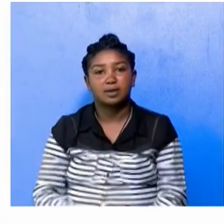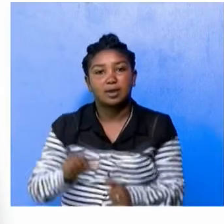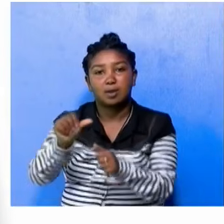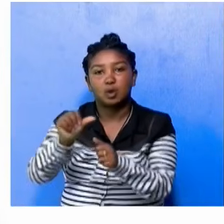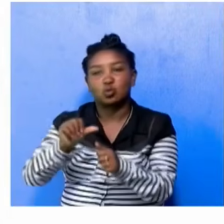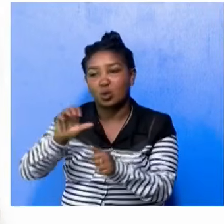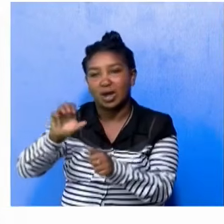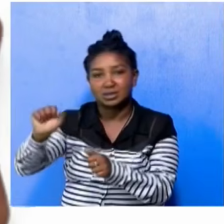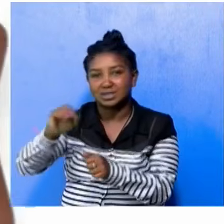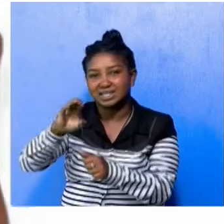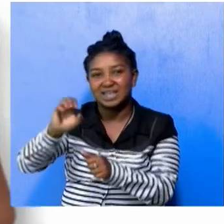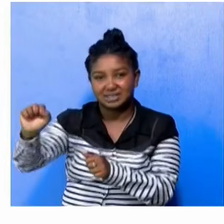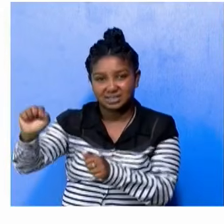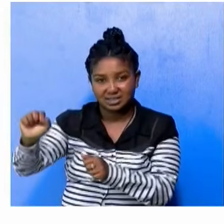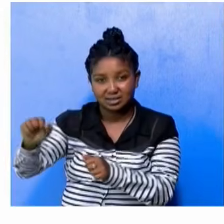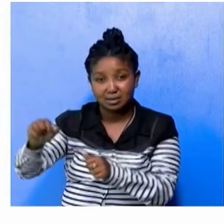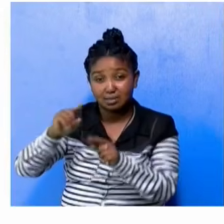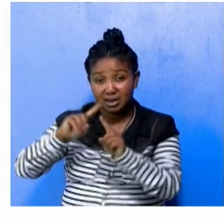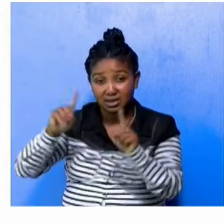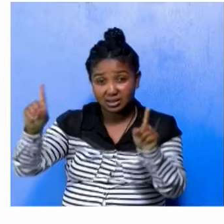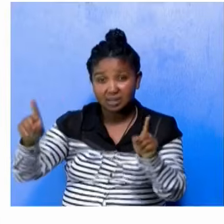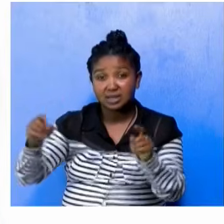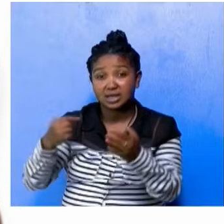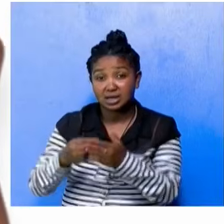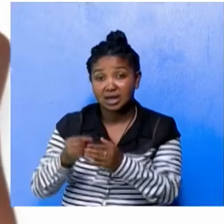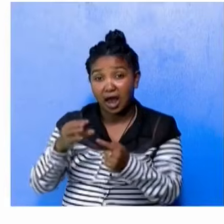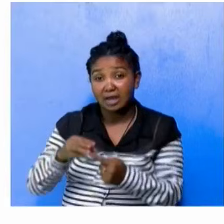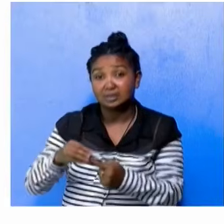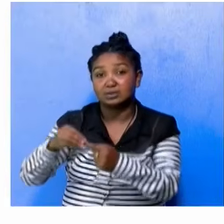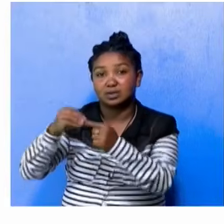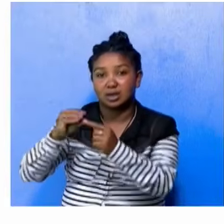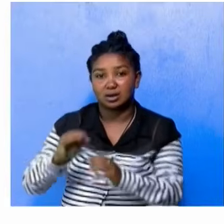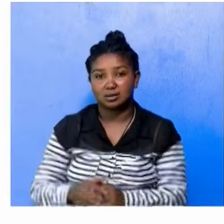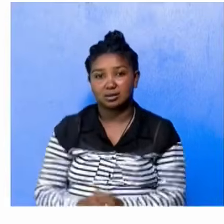potatoes. We add es. But here is exceptional case.